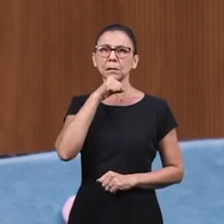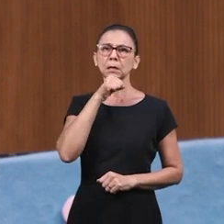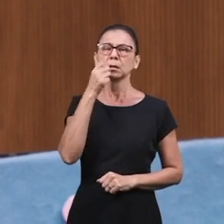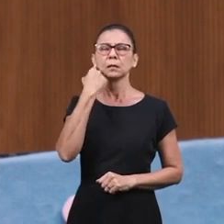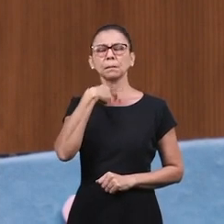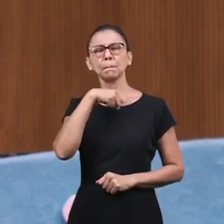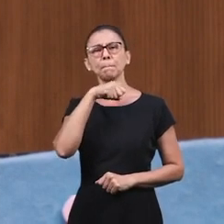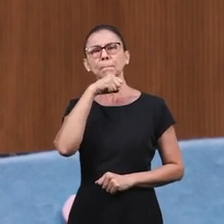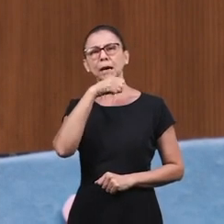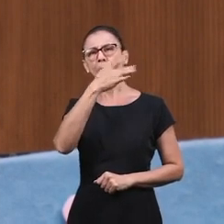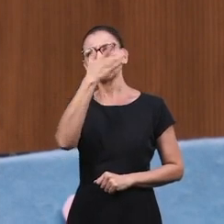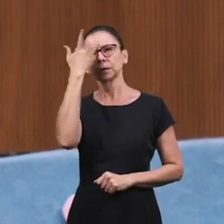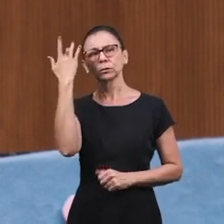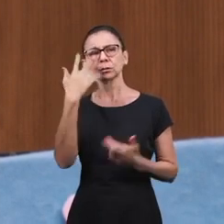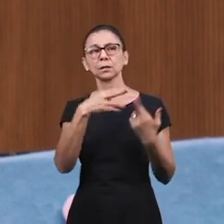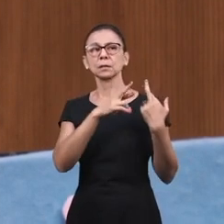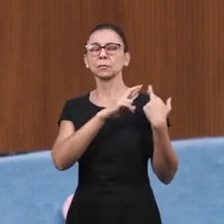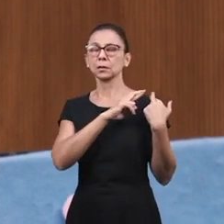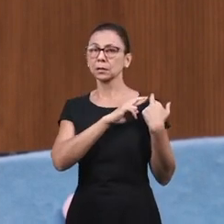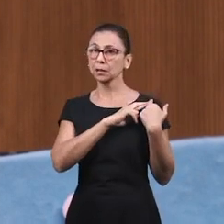the Lord is teaching us